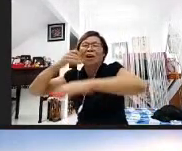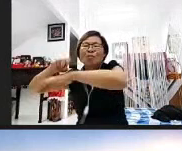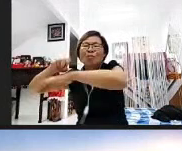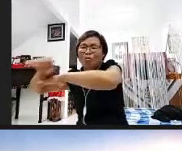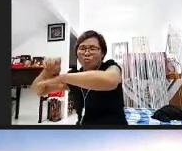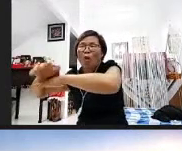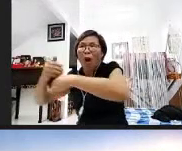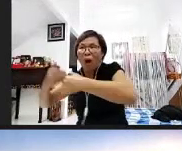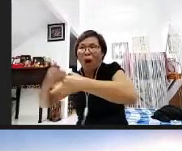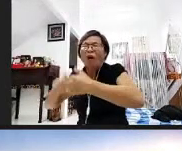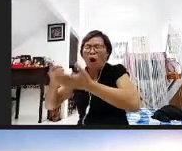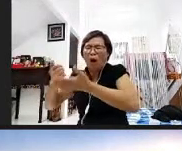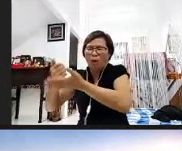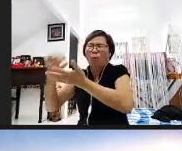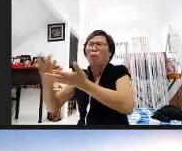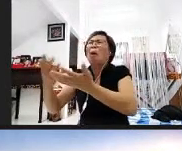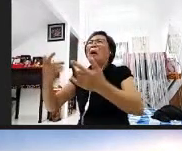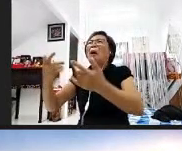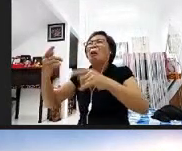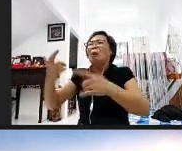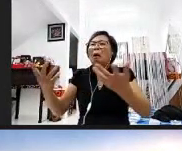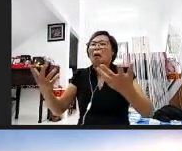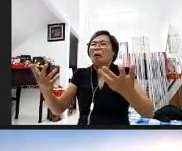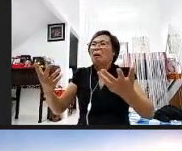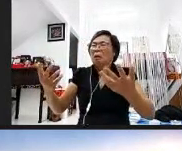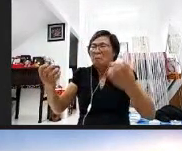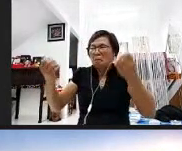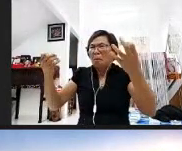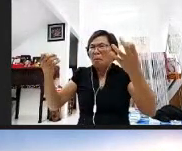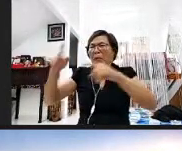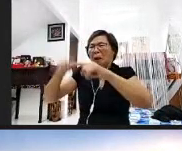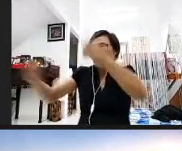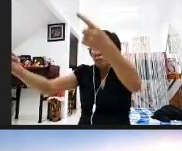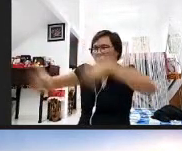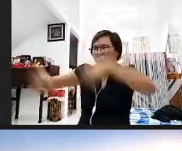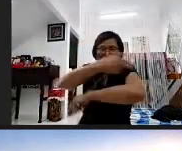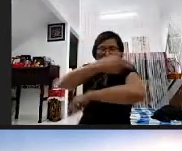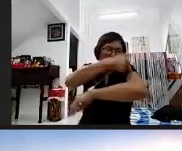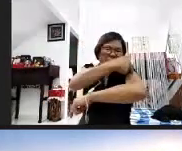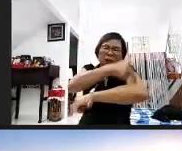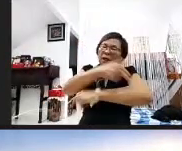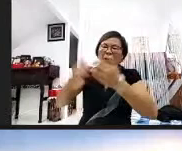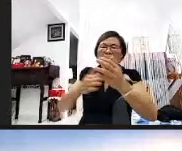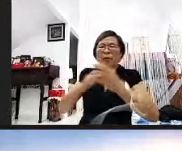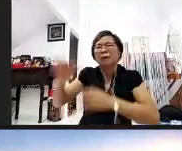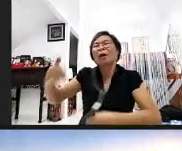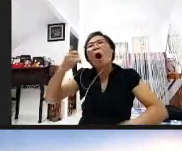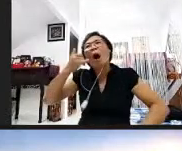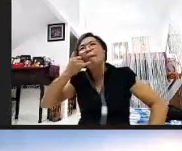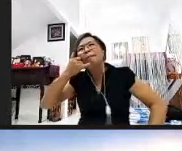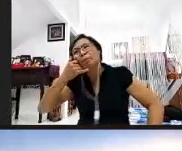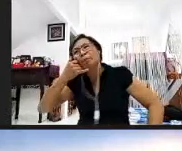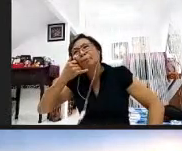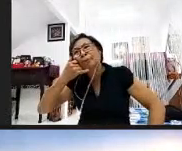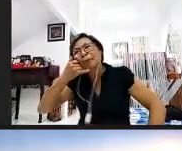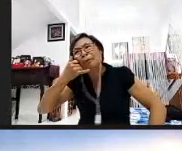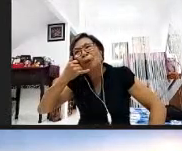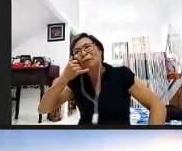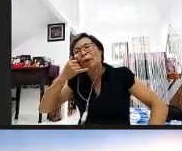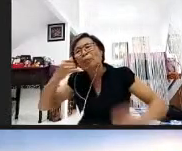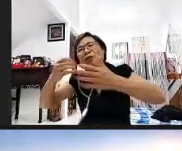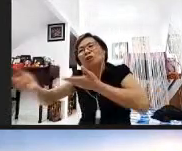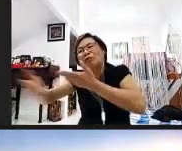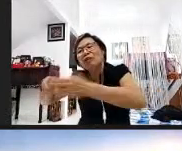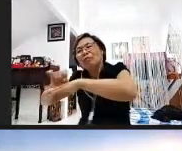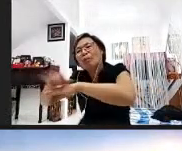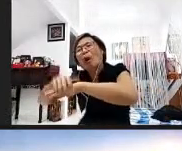lot. So a lot of people, they cannot cross district, they cannot come to the hospital. At least we have the teleconsultation service. We can meet